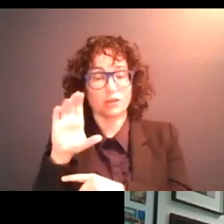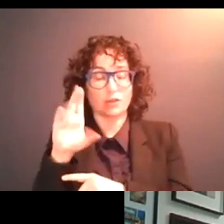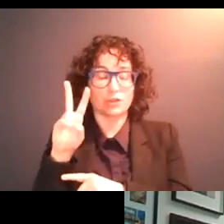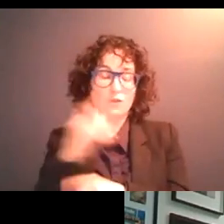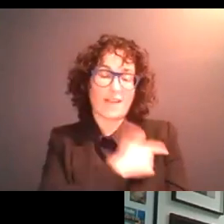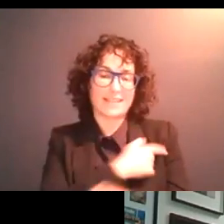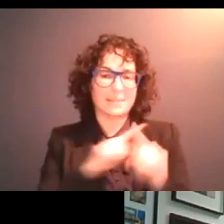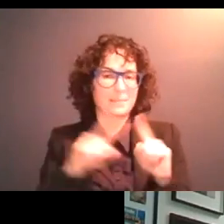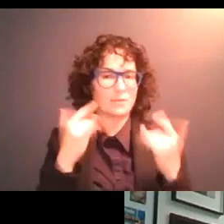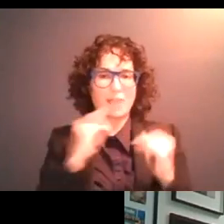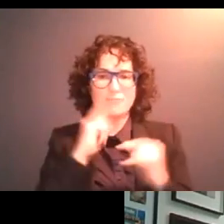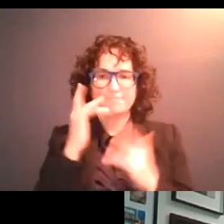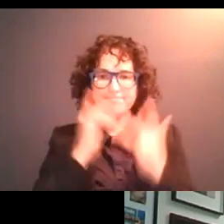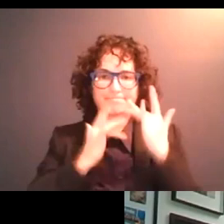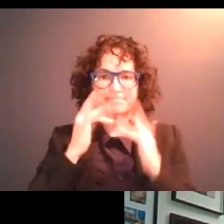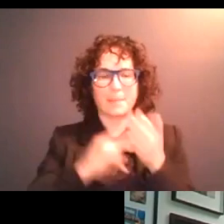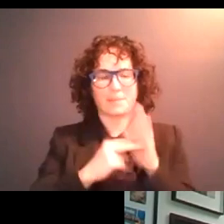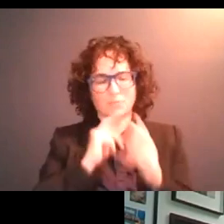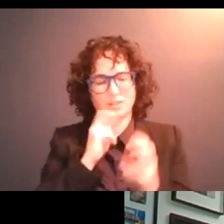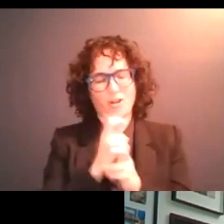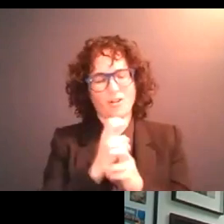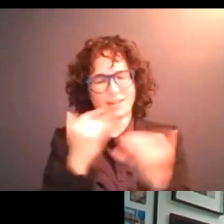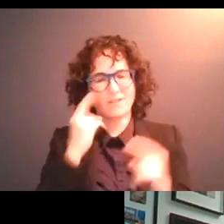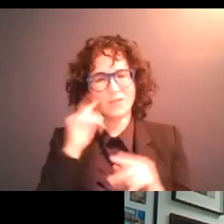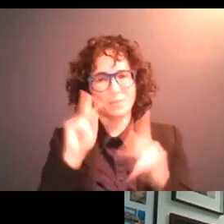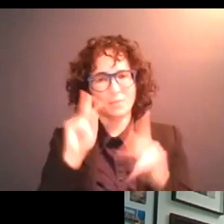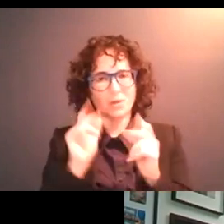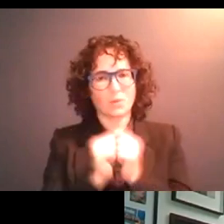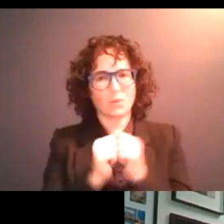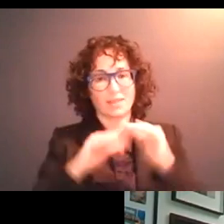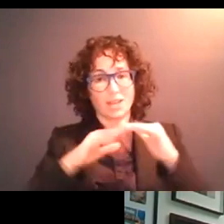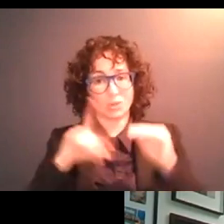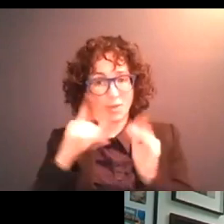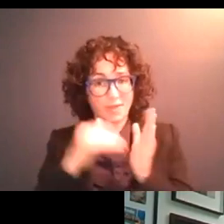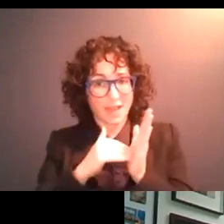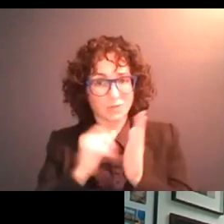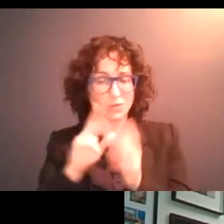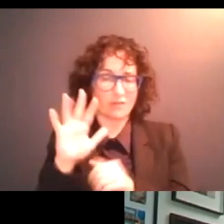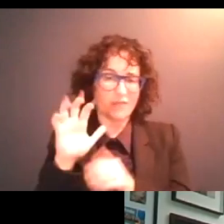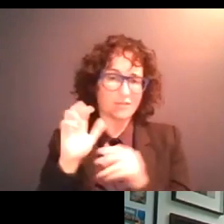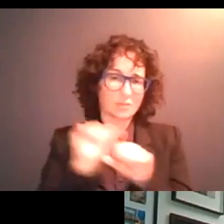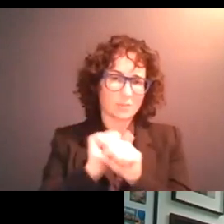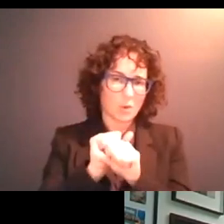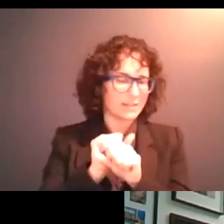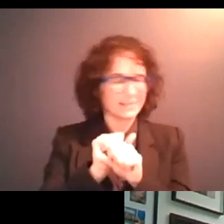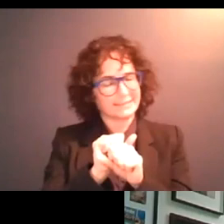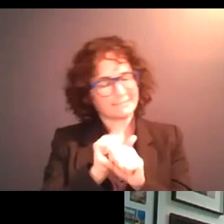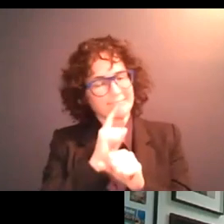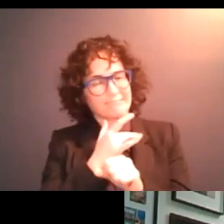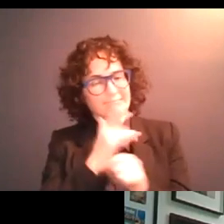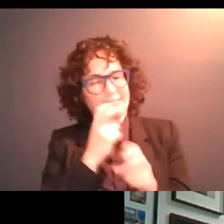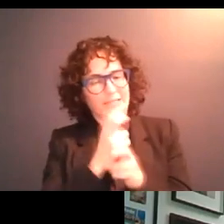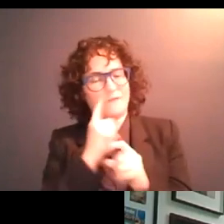of the shortage of them, it's pretty difficult right now for people with under 1,000 or 500 employees to be able to have